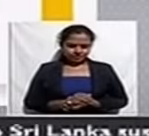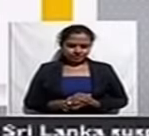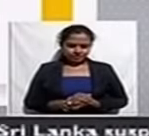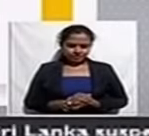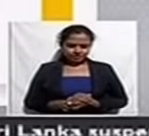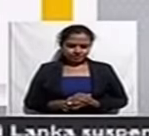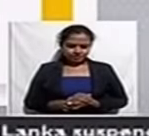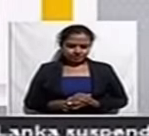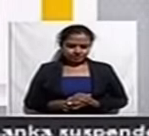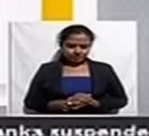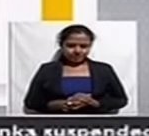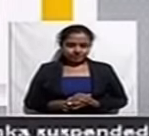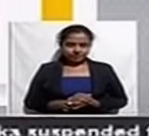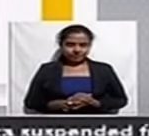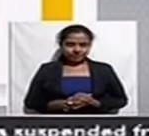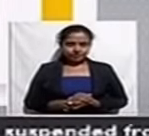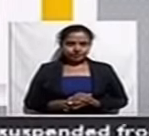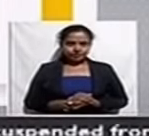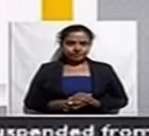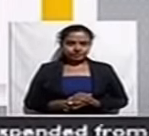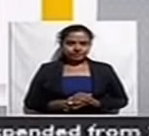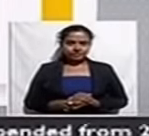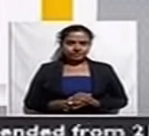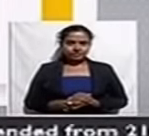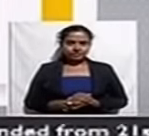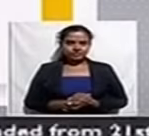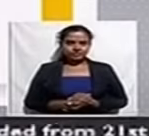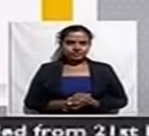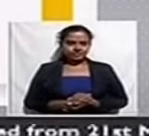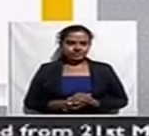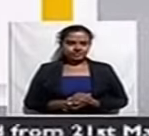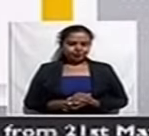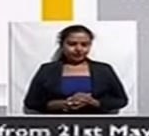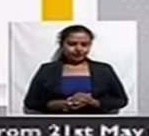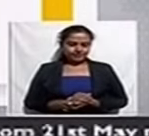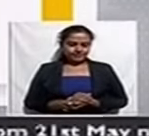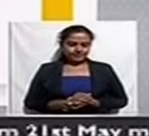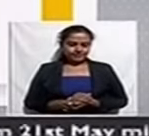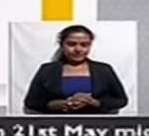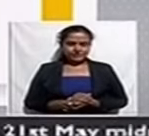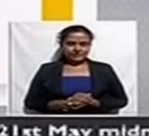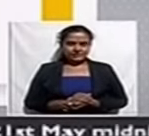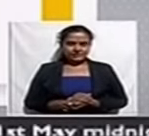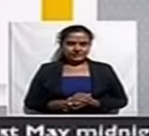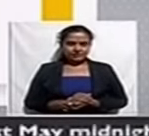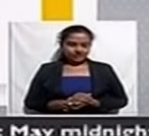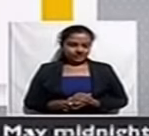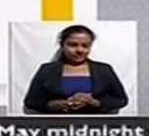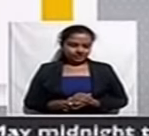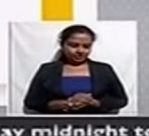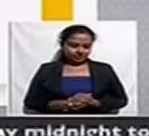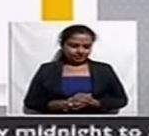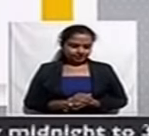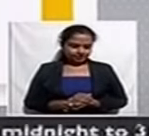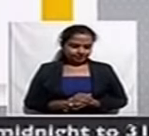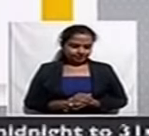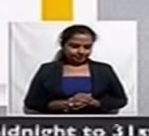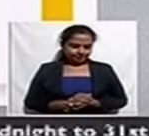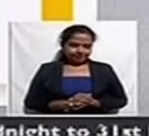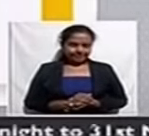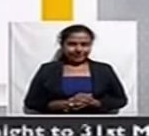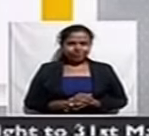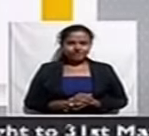felt. That will be felt in the next couple of weeks. So we do have quite a